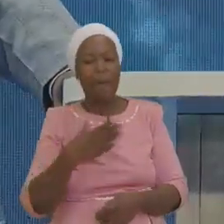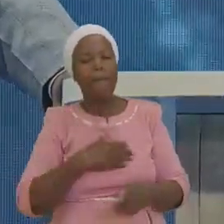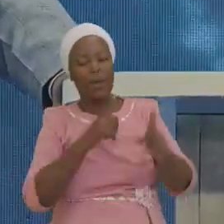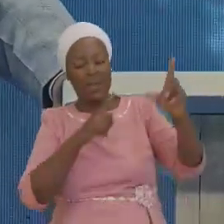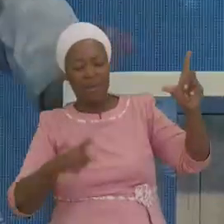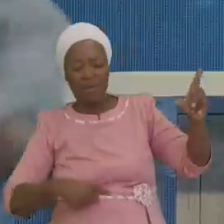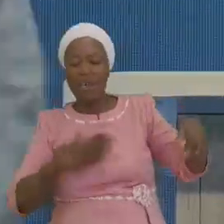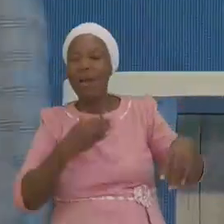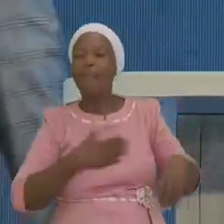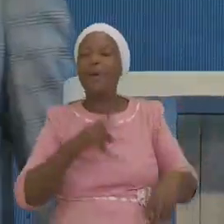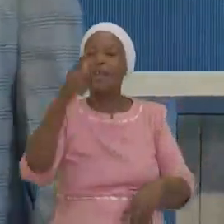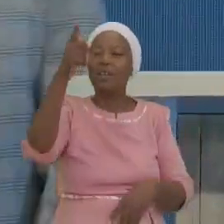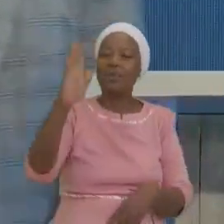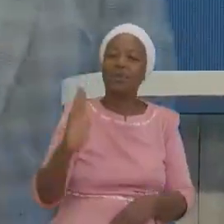God.